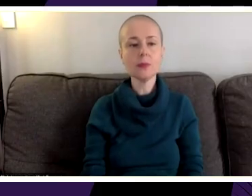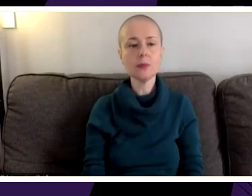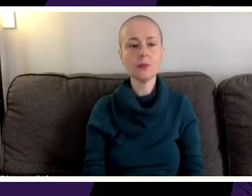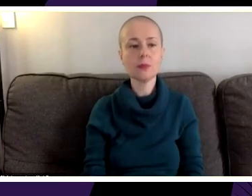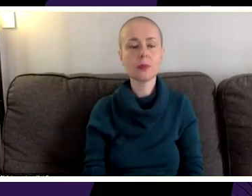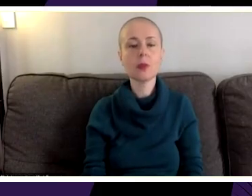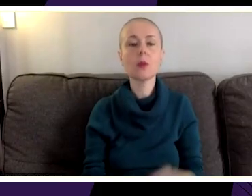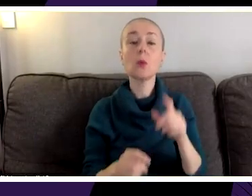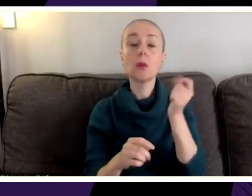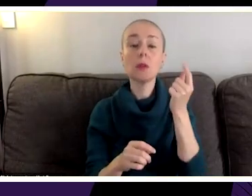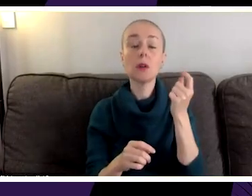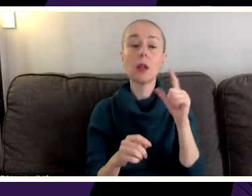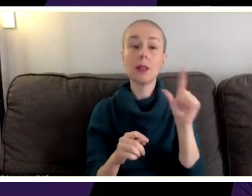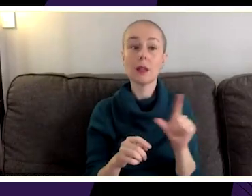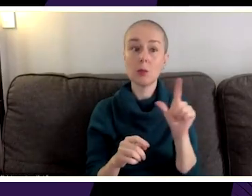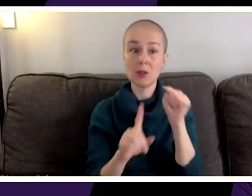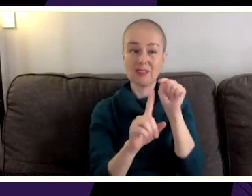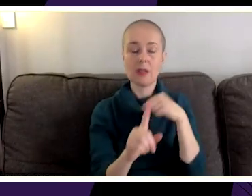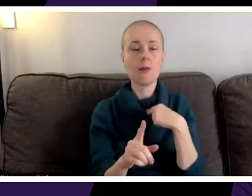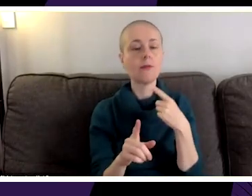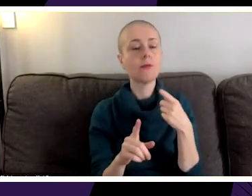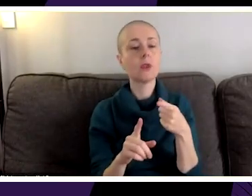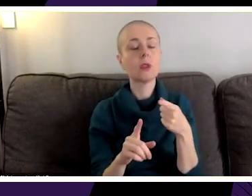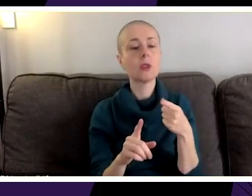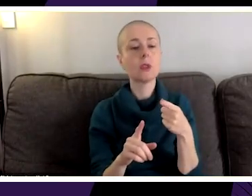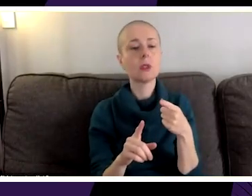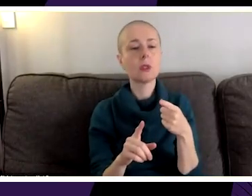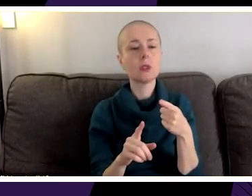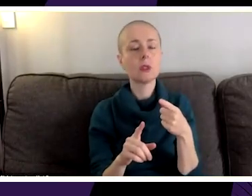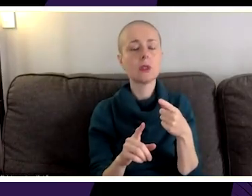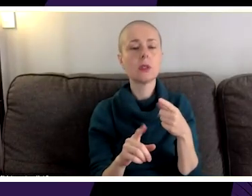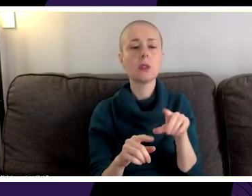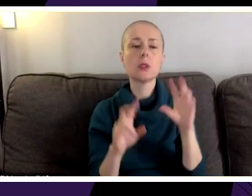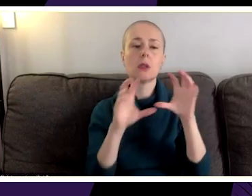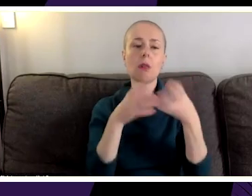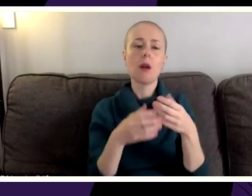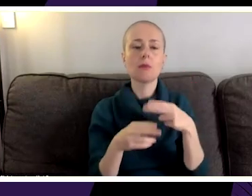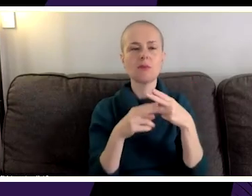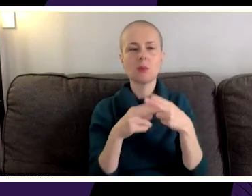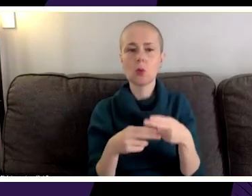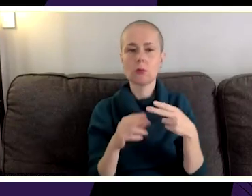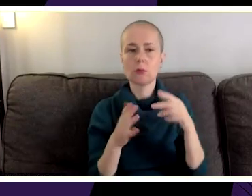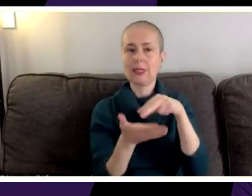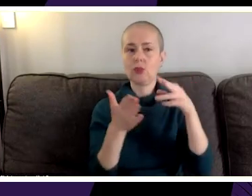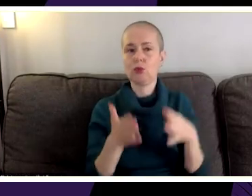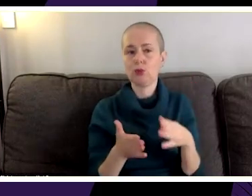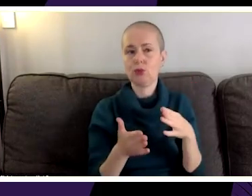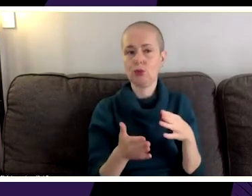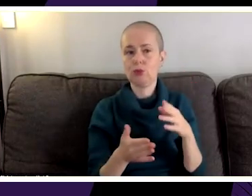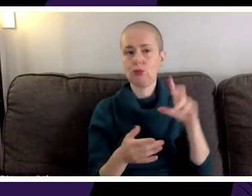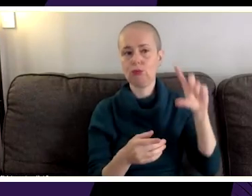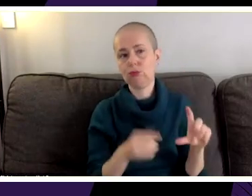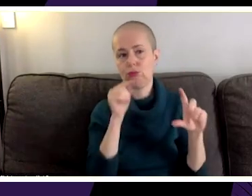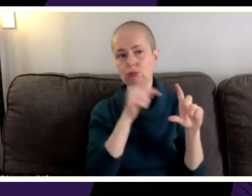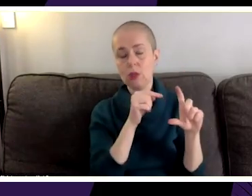So the library itself uses a class called Dancer, and then you can give that dancer location and